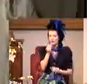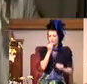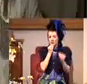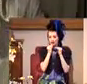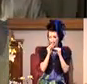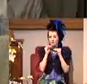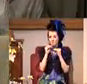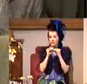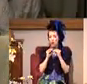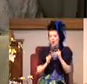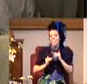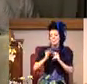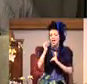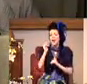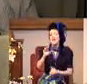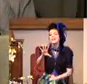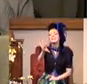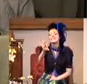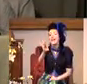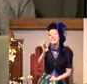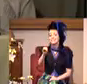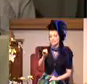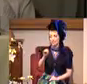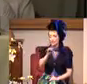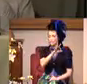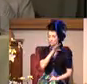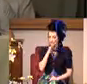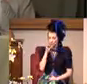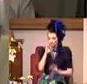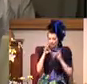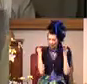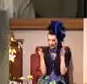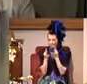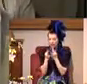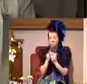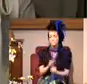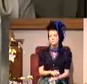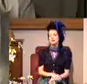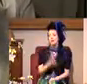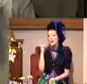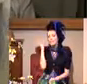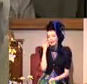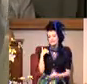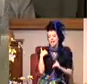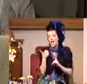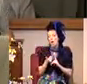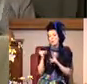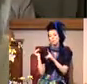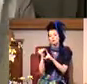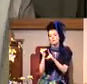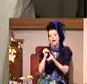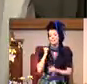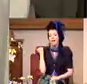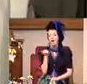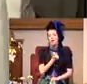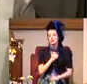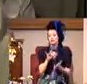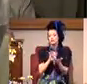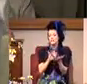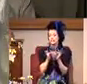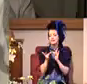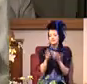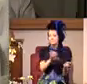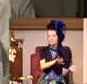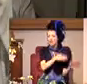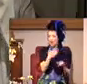Saturday morning out of our new location. Incredible testimony to the way in which we remind ourselves that Jesus died for all of